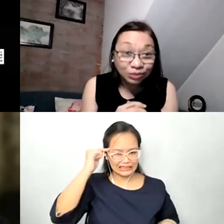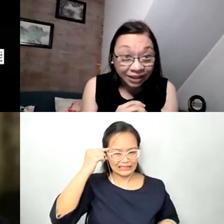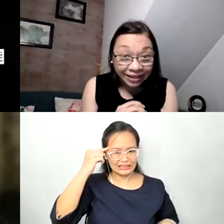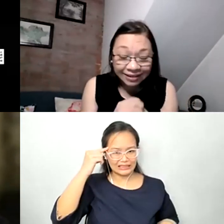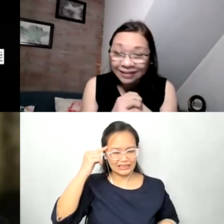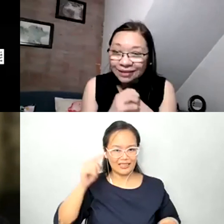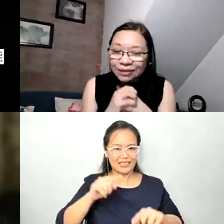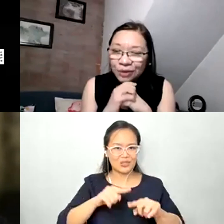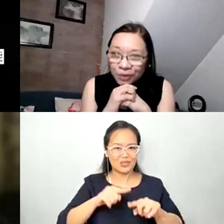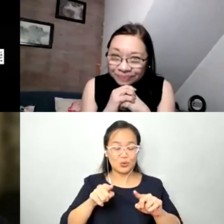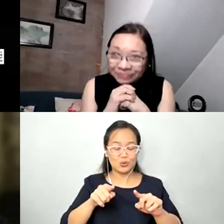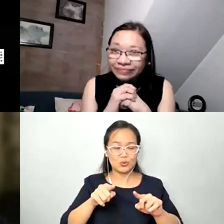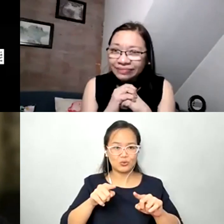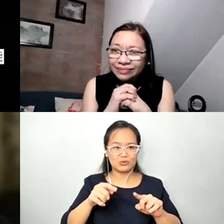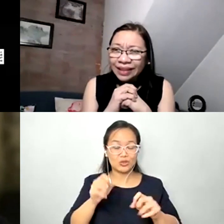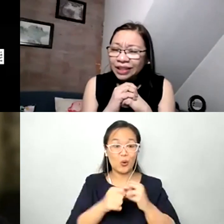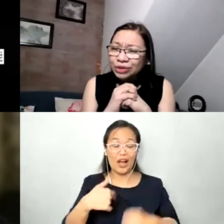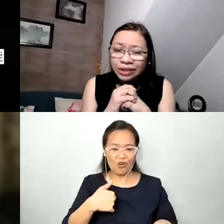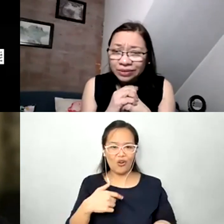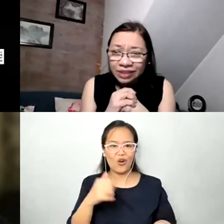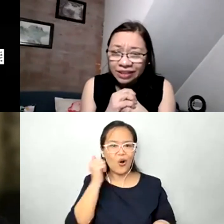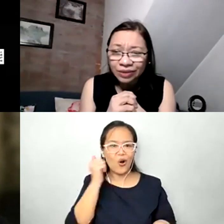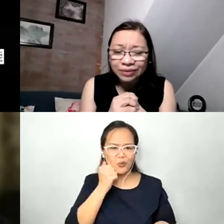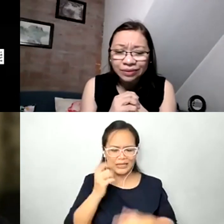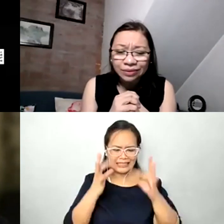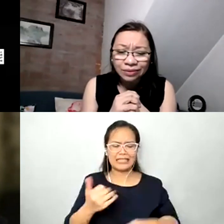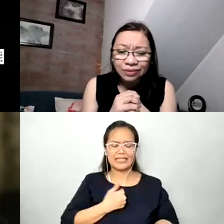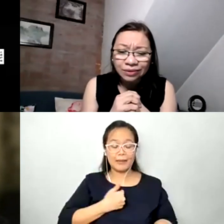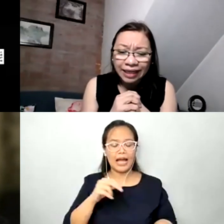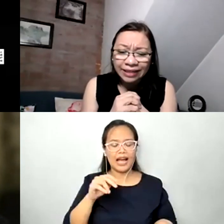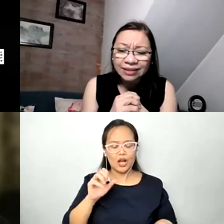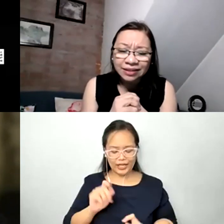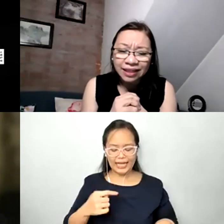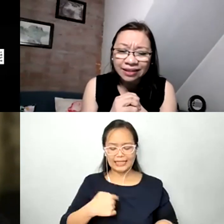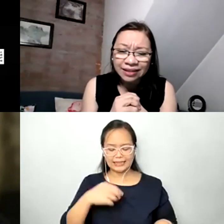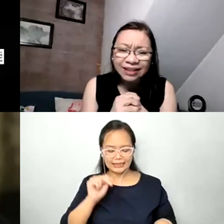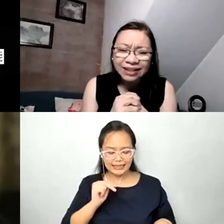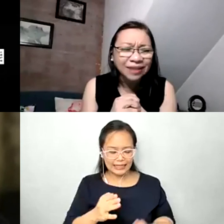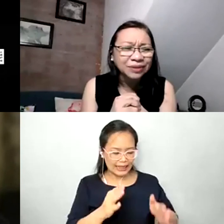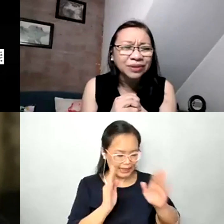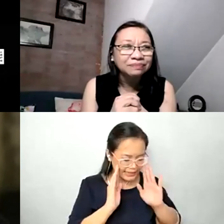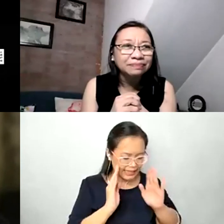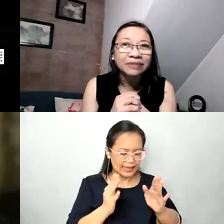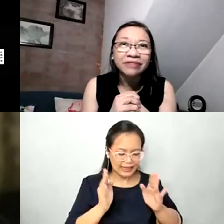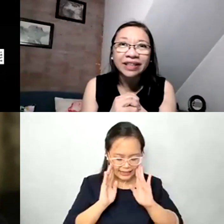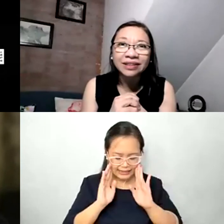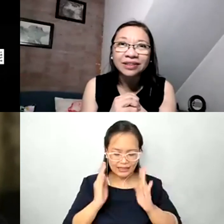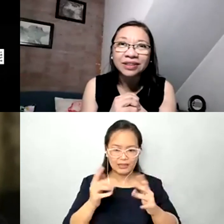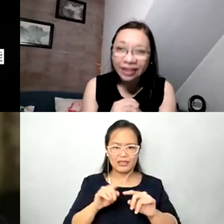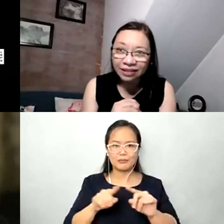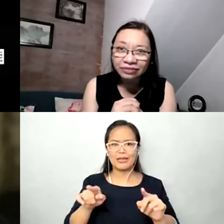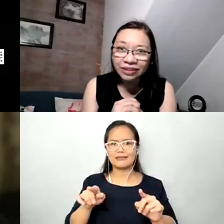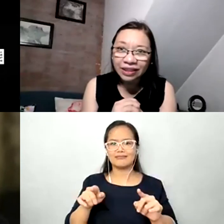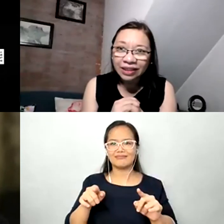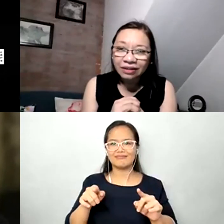to be dense. So, you know, I don't really know how to answer that. Kasi how do you prevent